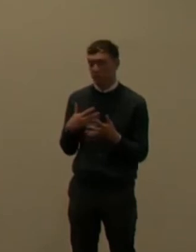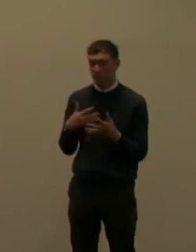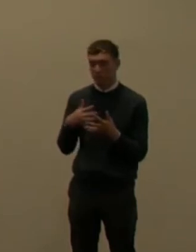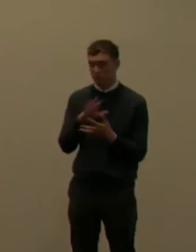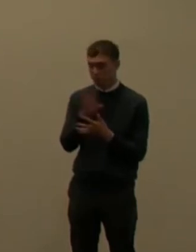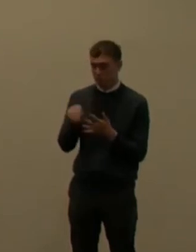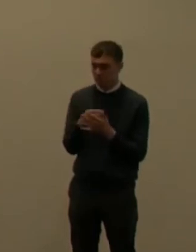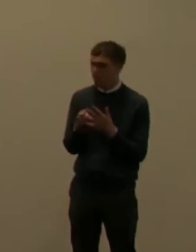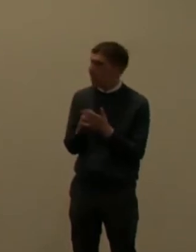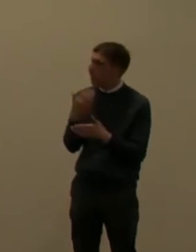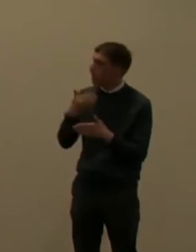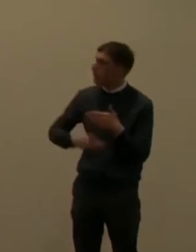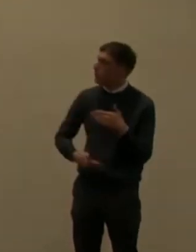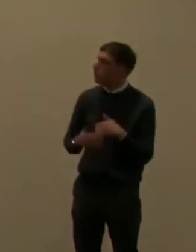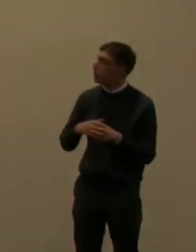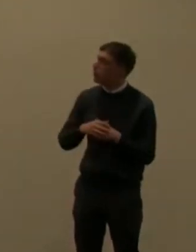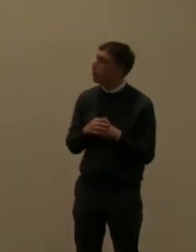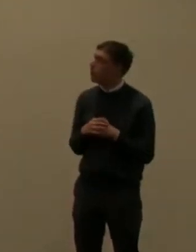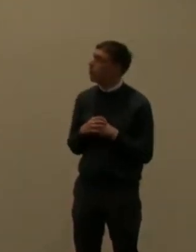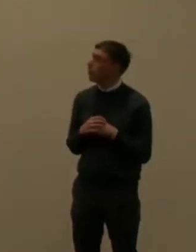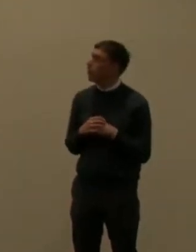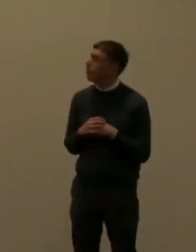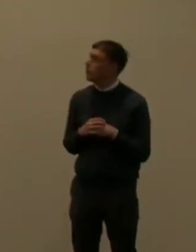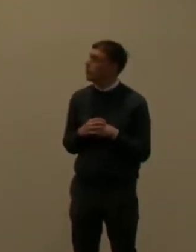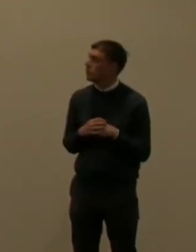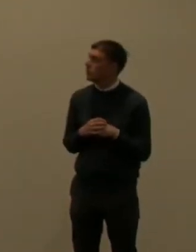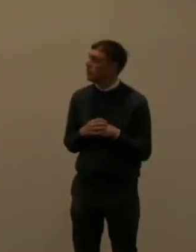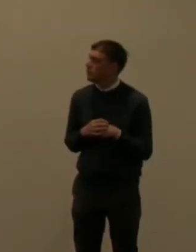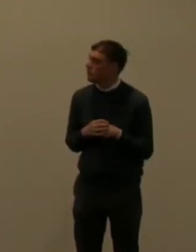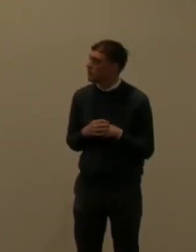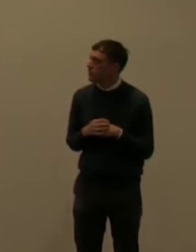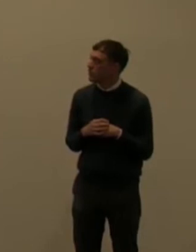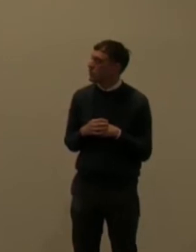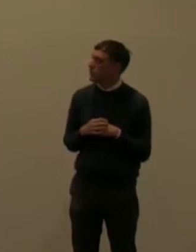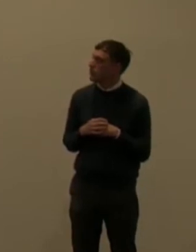page and click on the play, I don't want to publish again, but